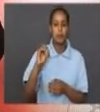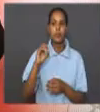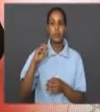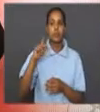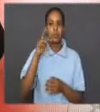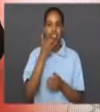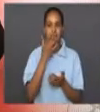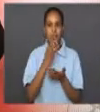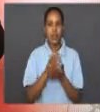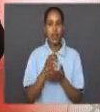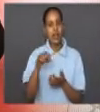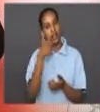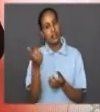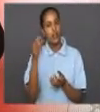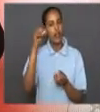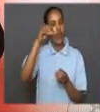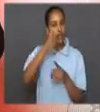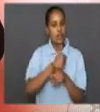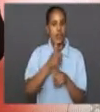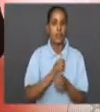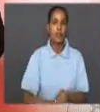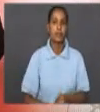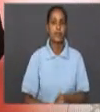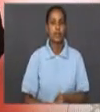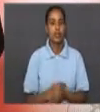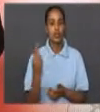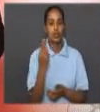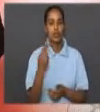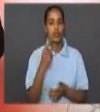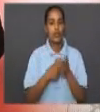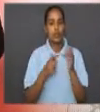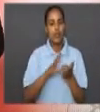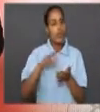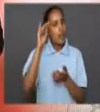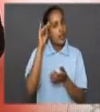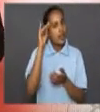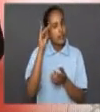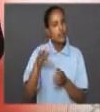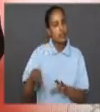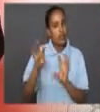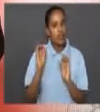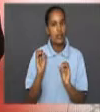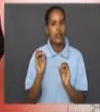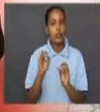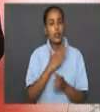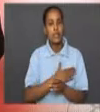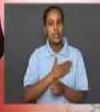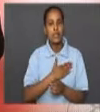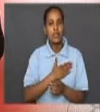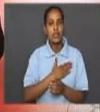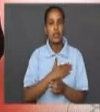is time for another activity. Using what you have learned, students,